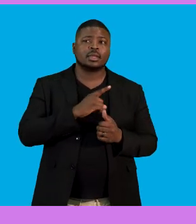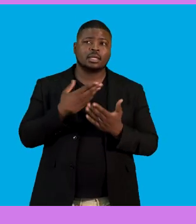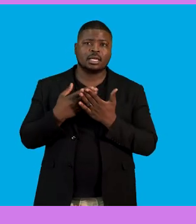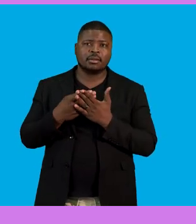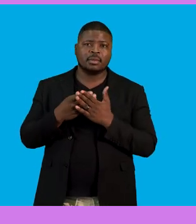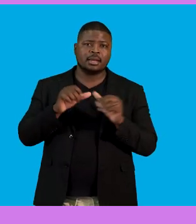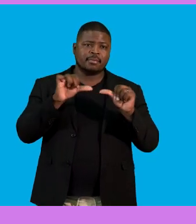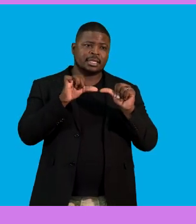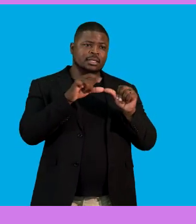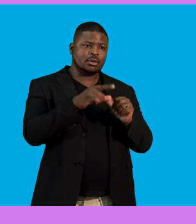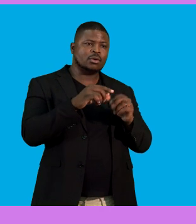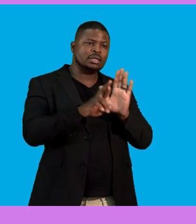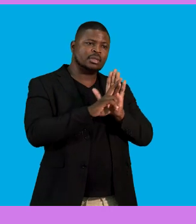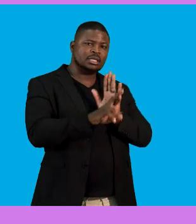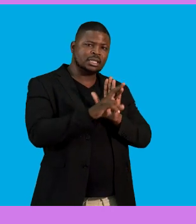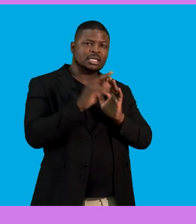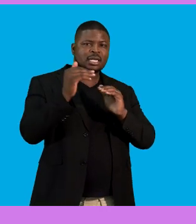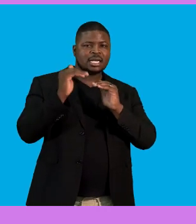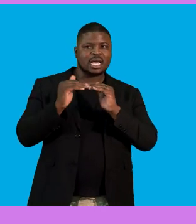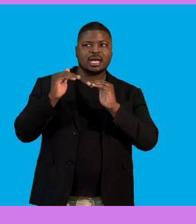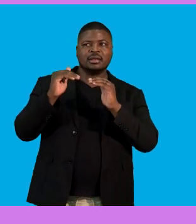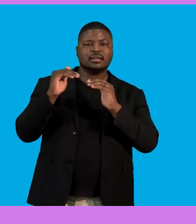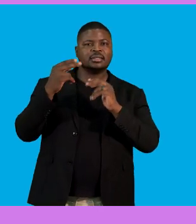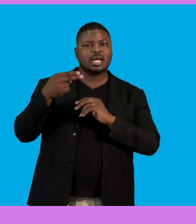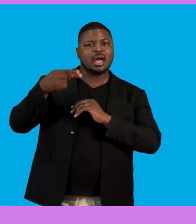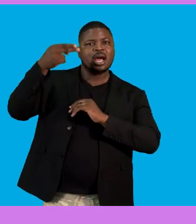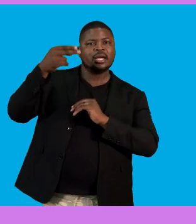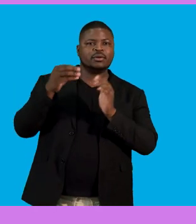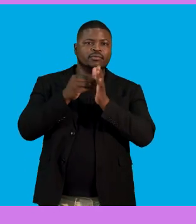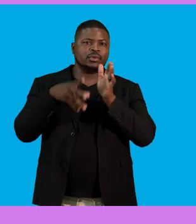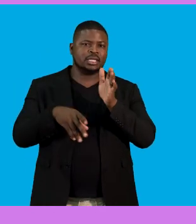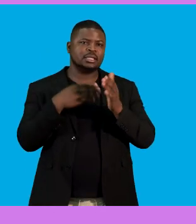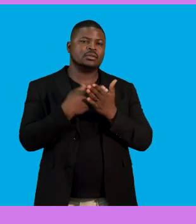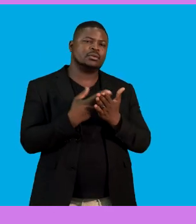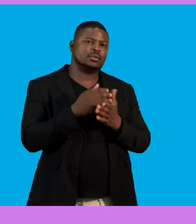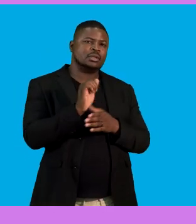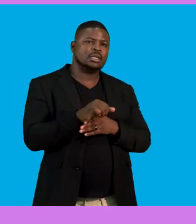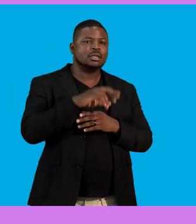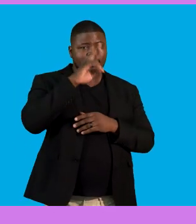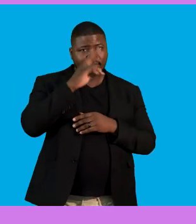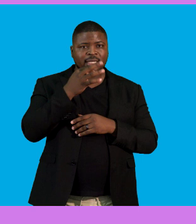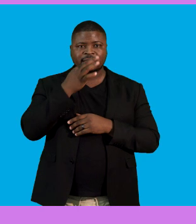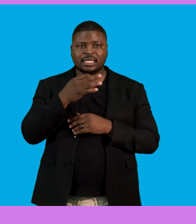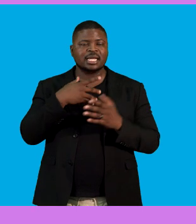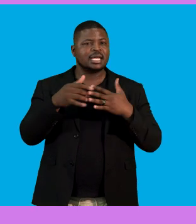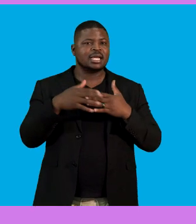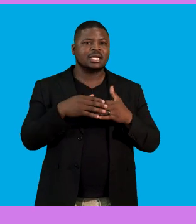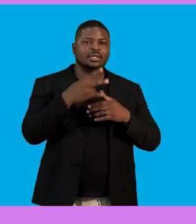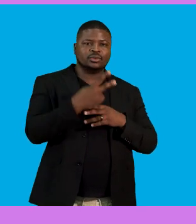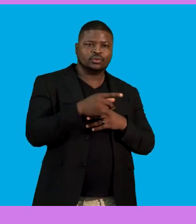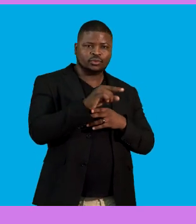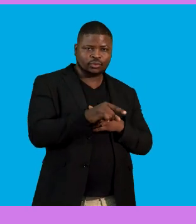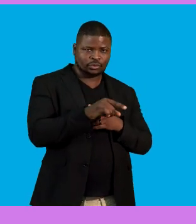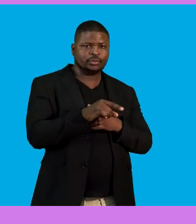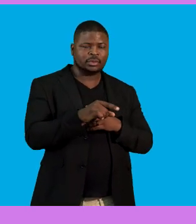this can be measured. We can represent the height of learners. Remember, they said any two, so you just have to mention